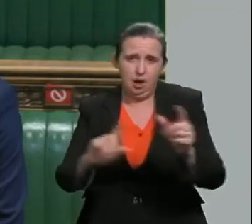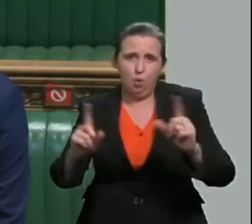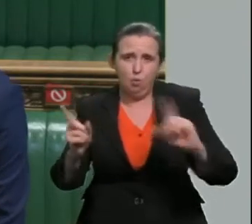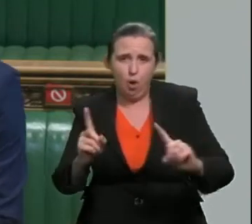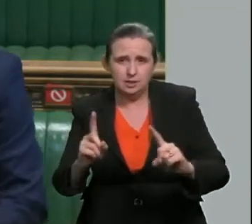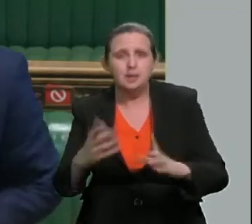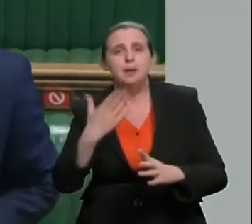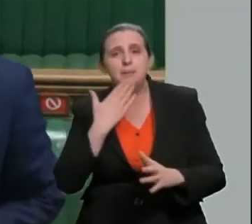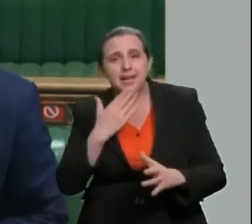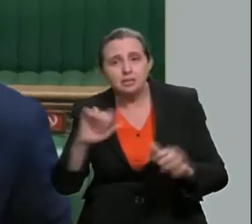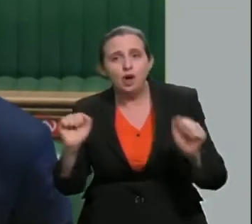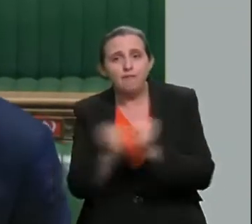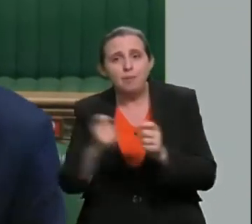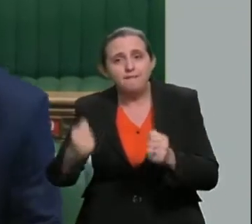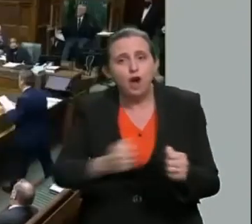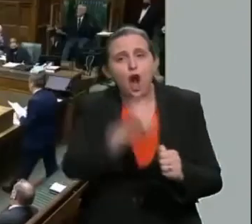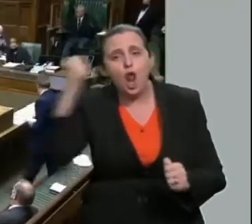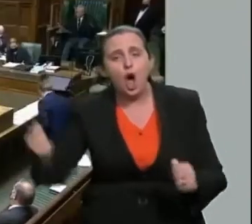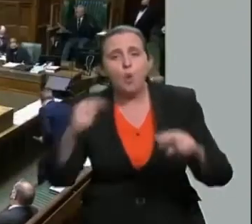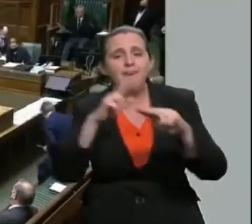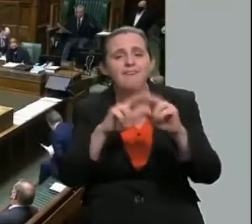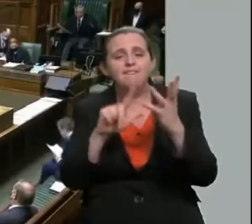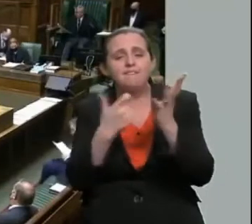furlough scheme will be extended beyond April?